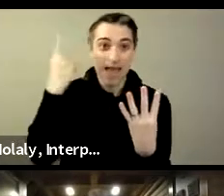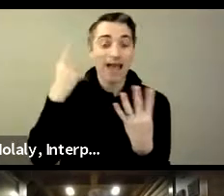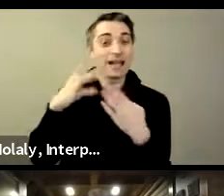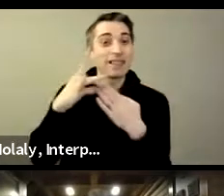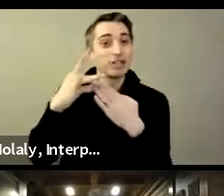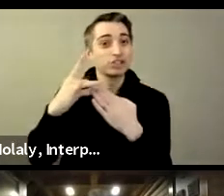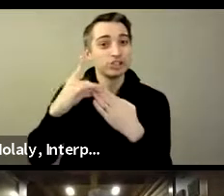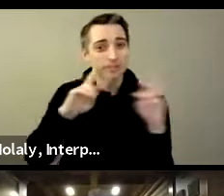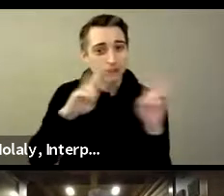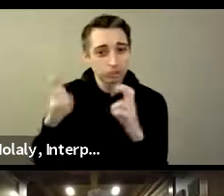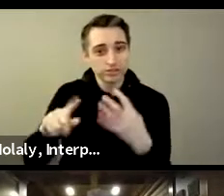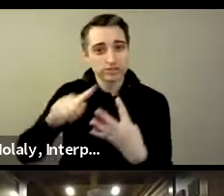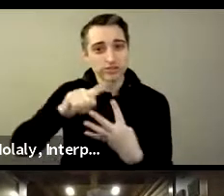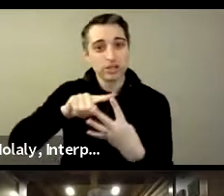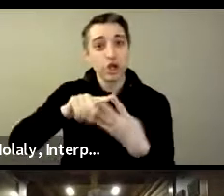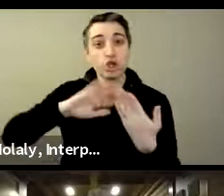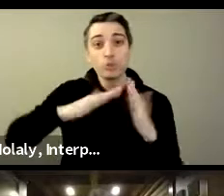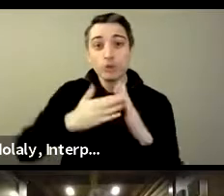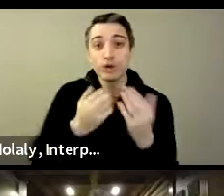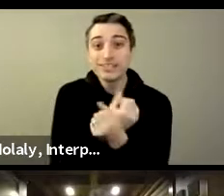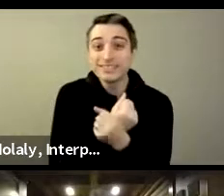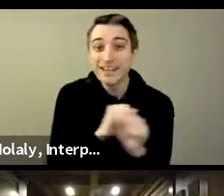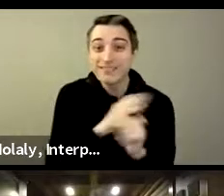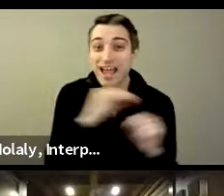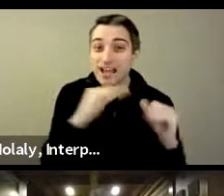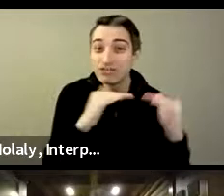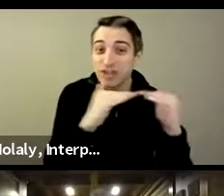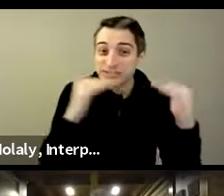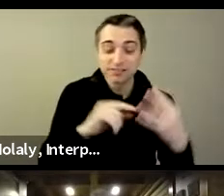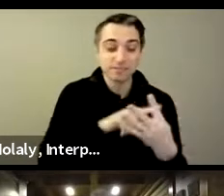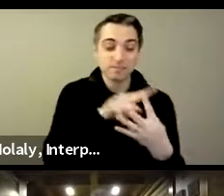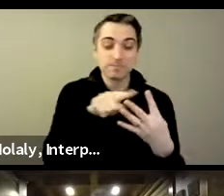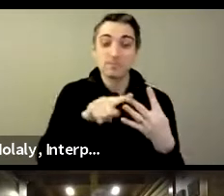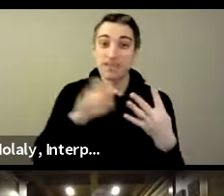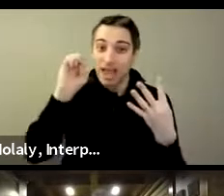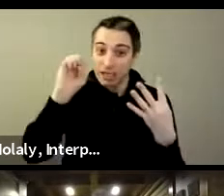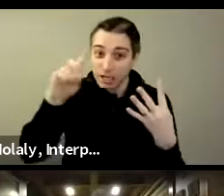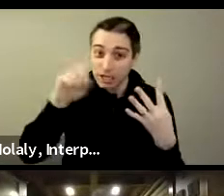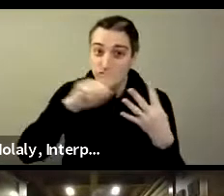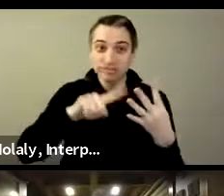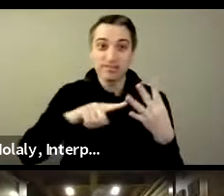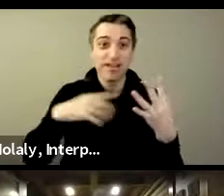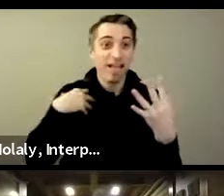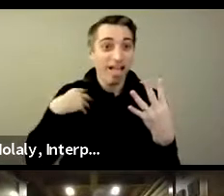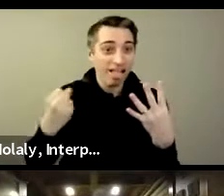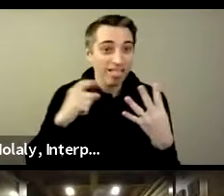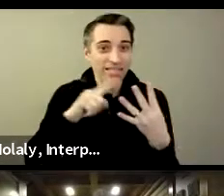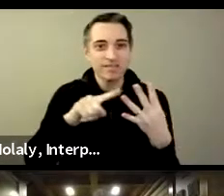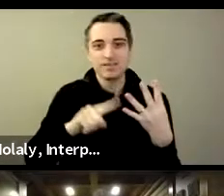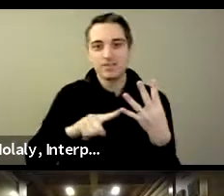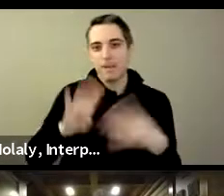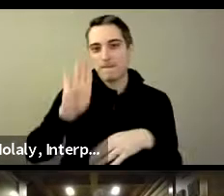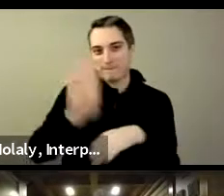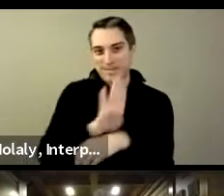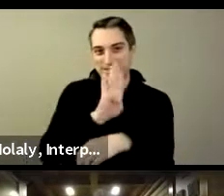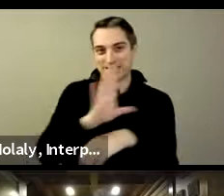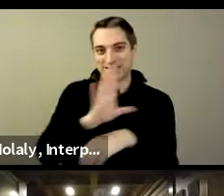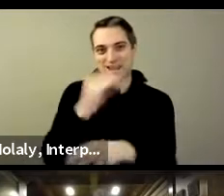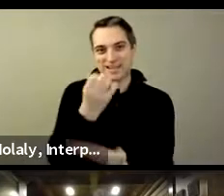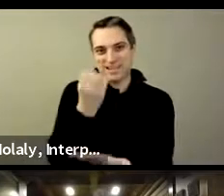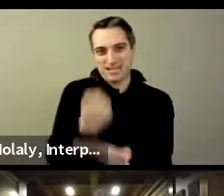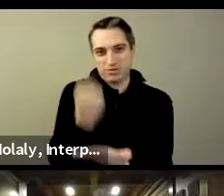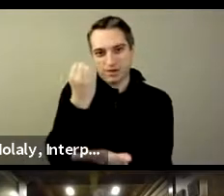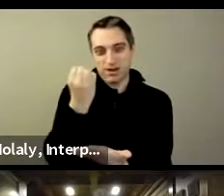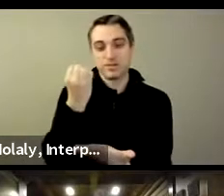be community safety and justice, education, health, as well as business and economic equity.